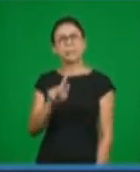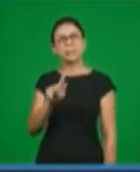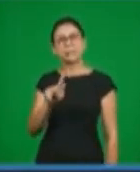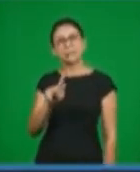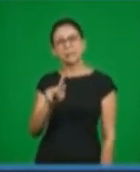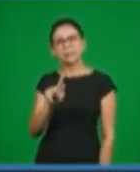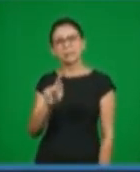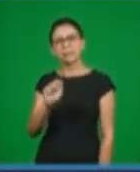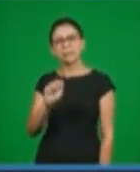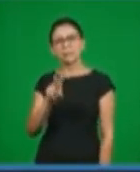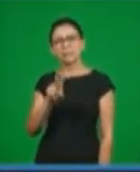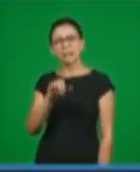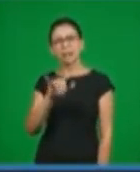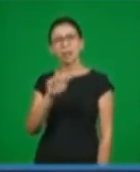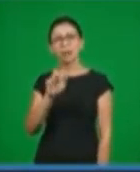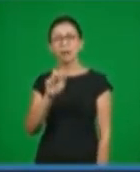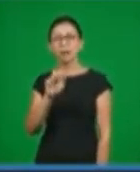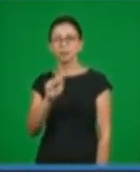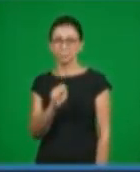the Church of Gavia, Rio de Janeiro.